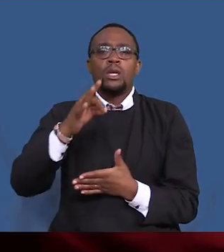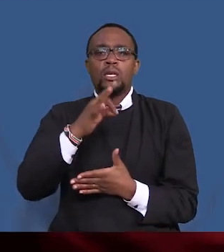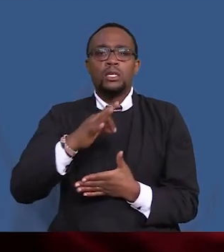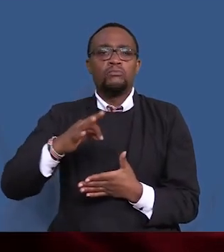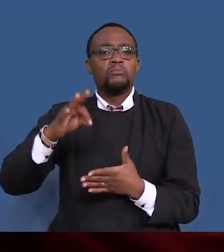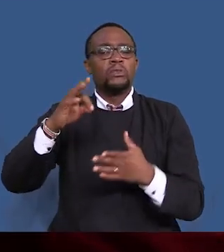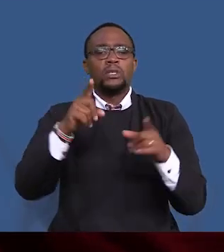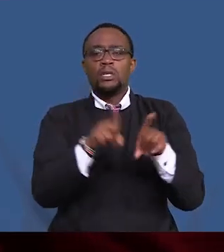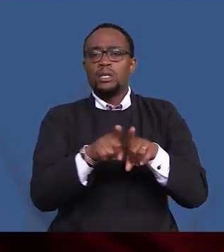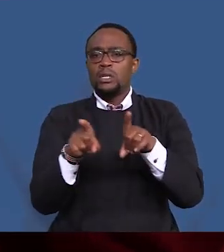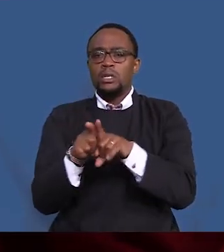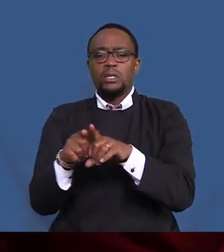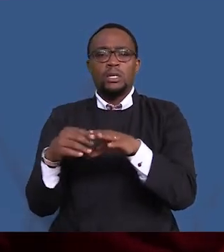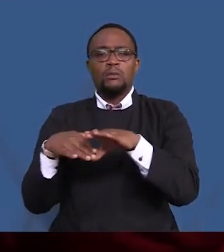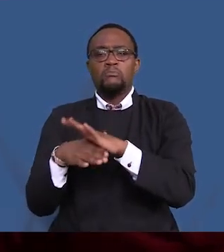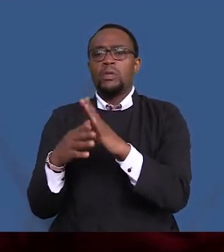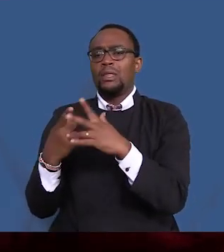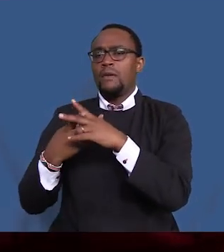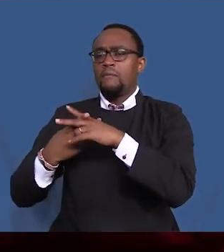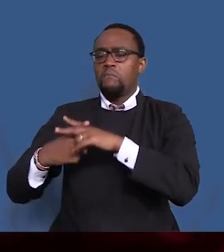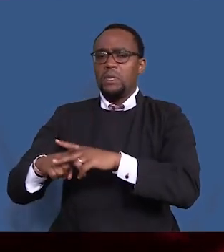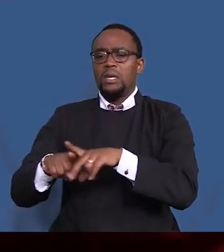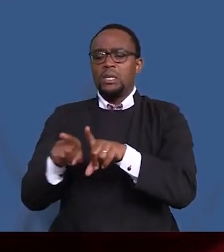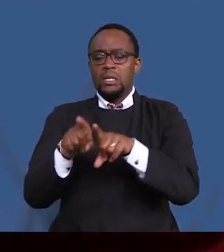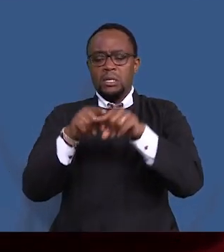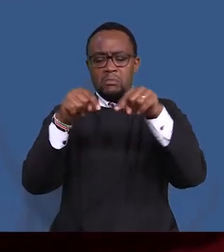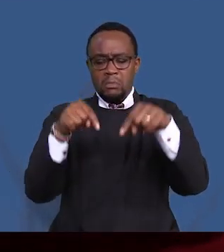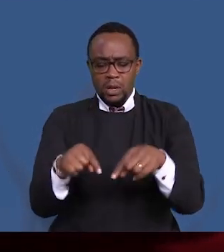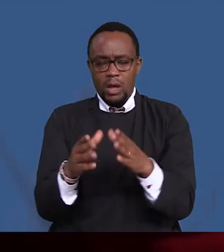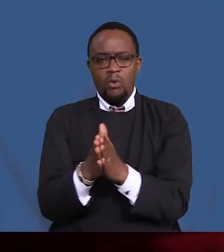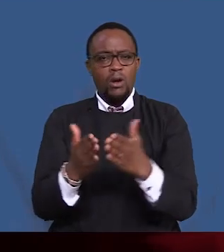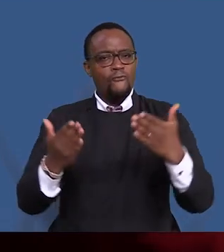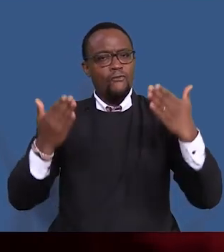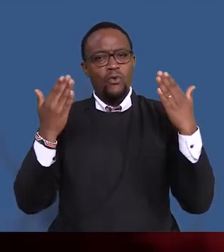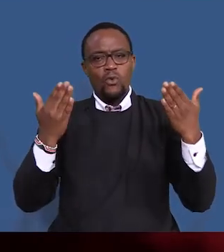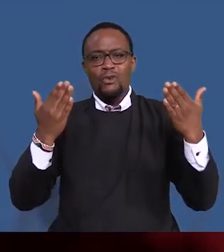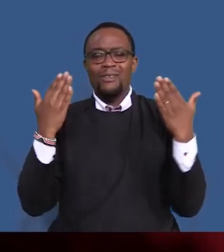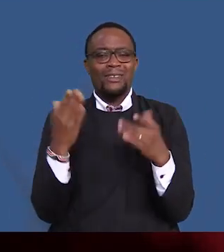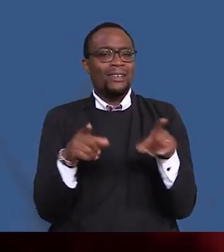As it was in the beginning, is now, and ever.